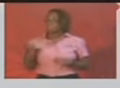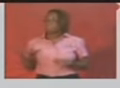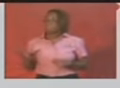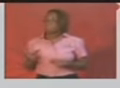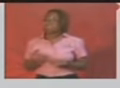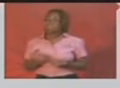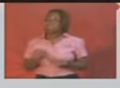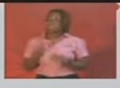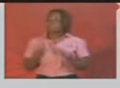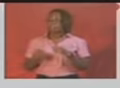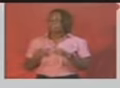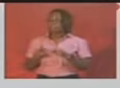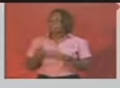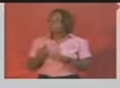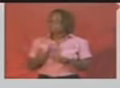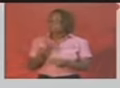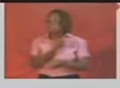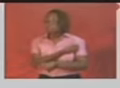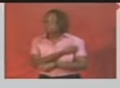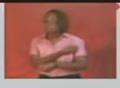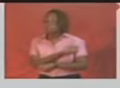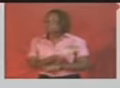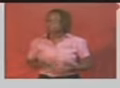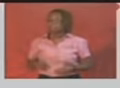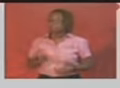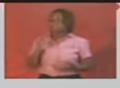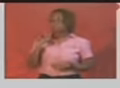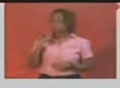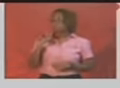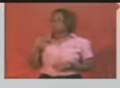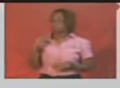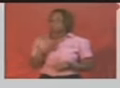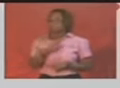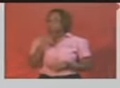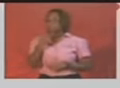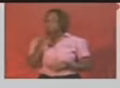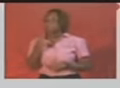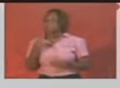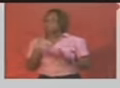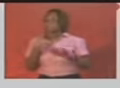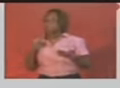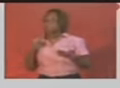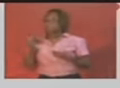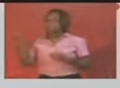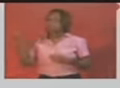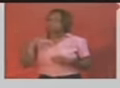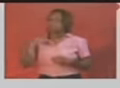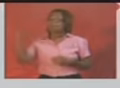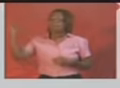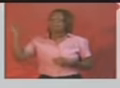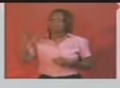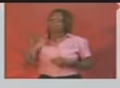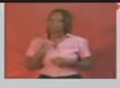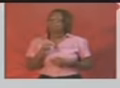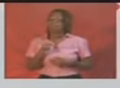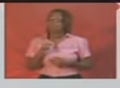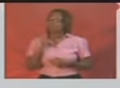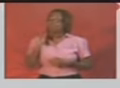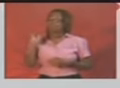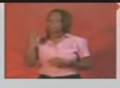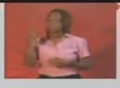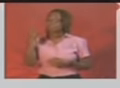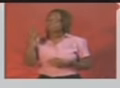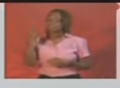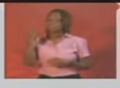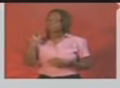individual responsibility, but we don't require it before you come back in one of our repatriation flights. Only thing you require is a PCR